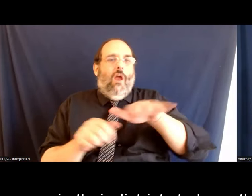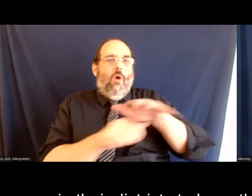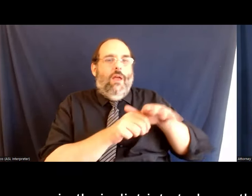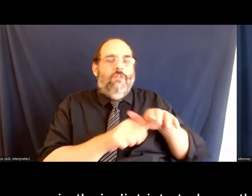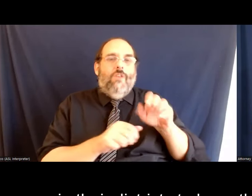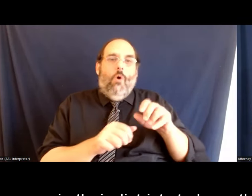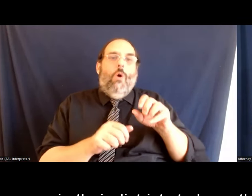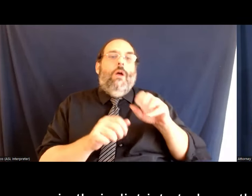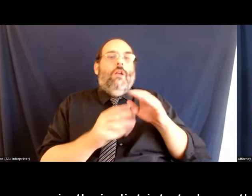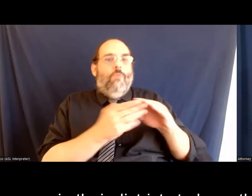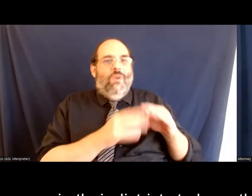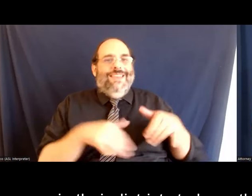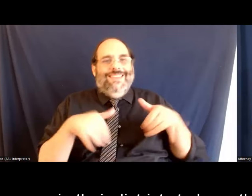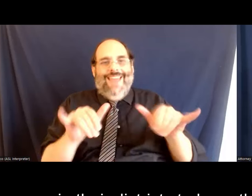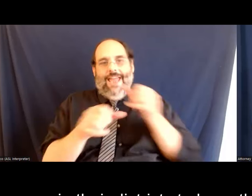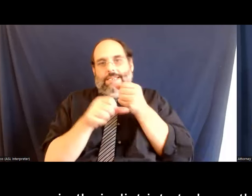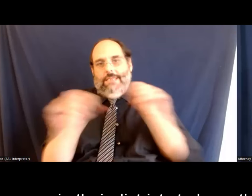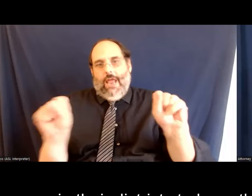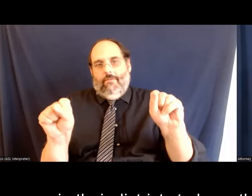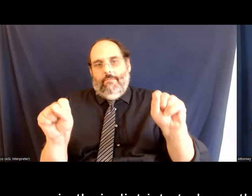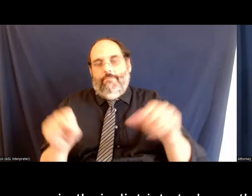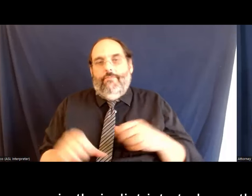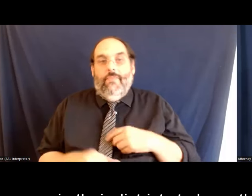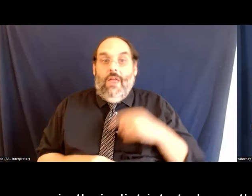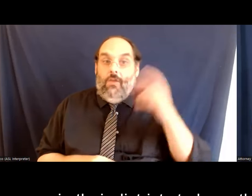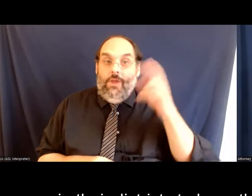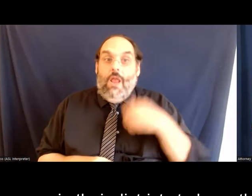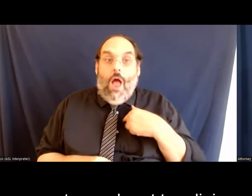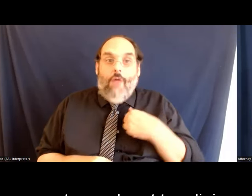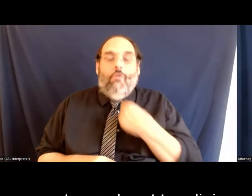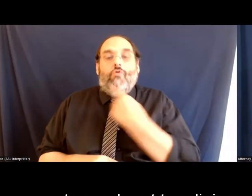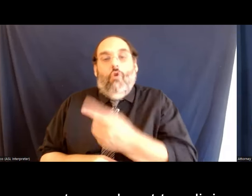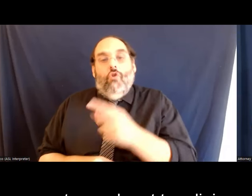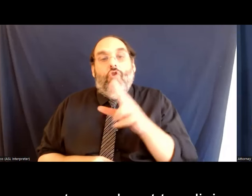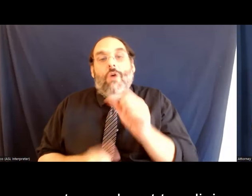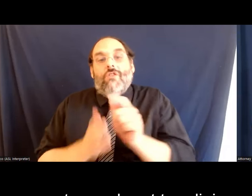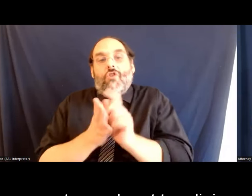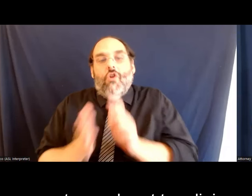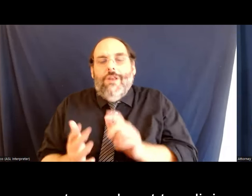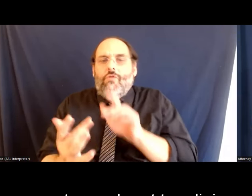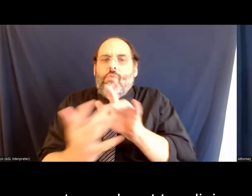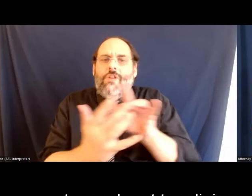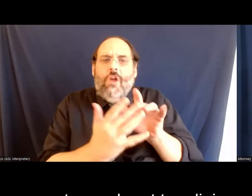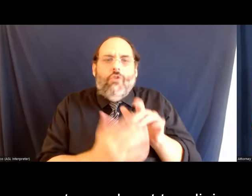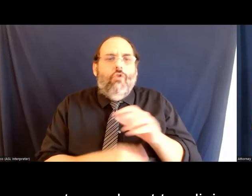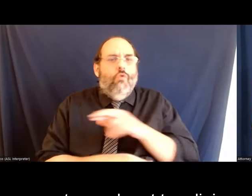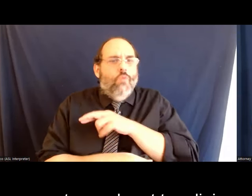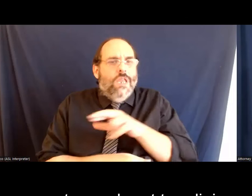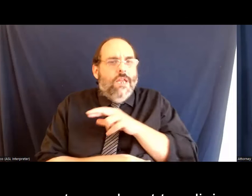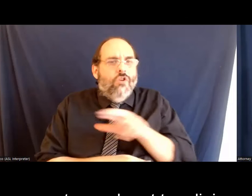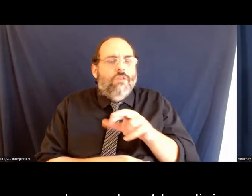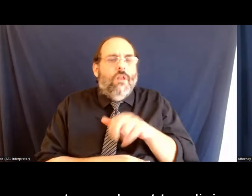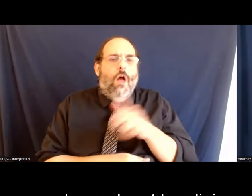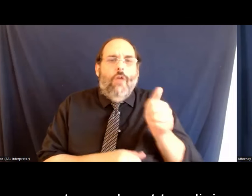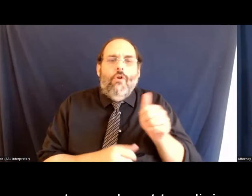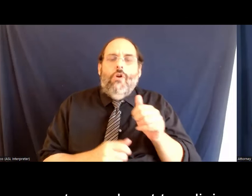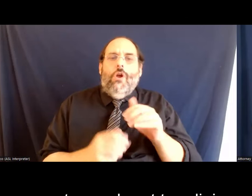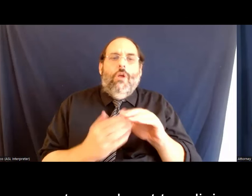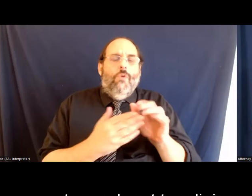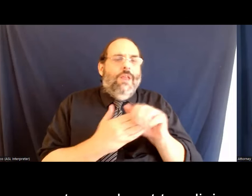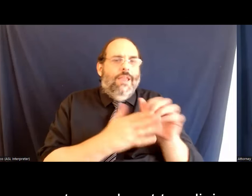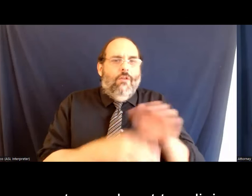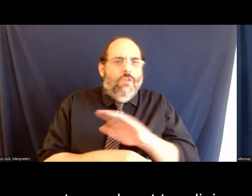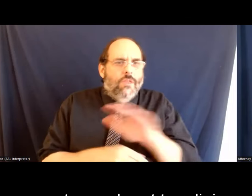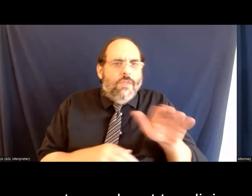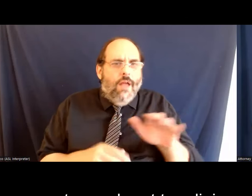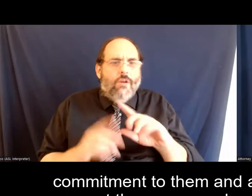communities safe. That is why I have directed our U.S. attorneys to reach out to religious and other community leaders in their districts